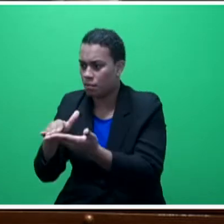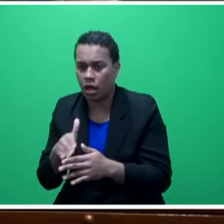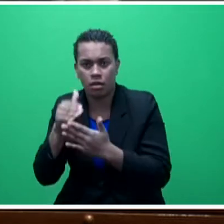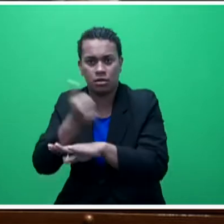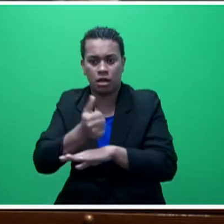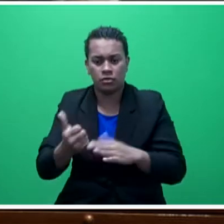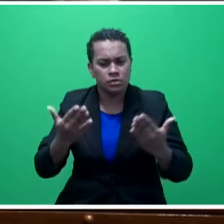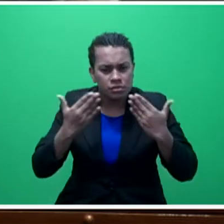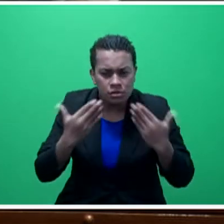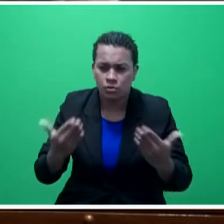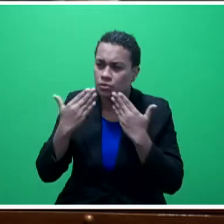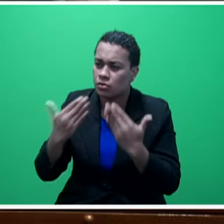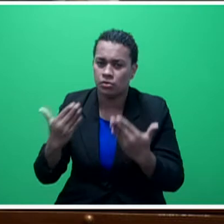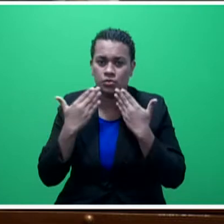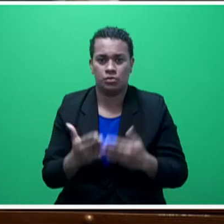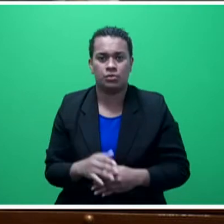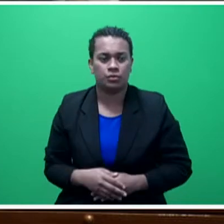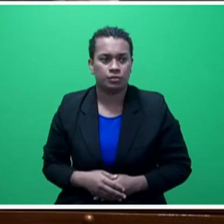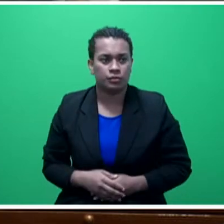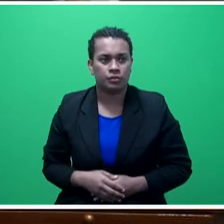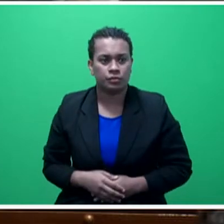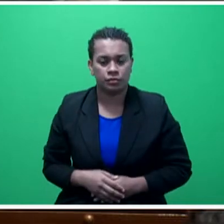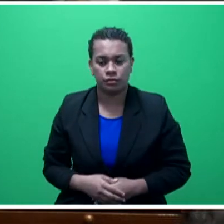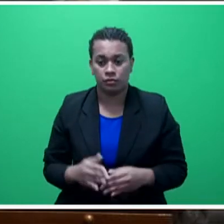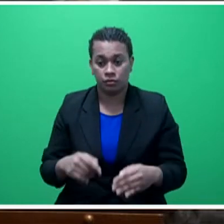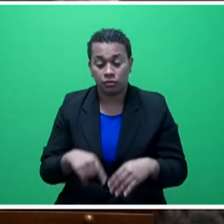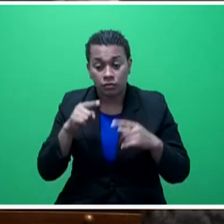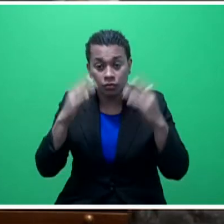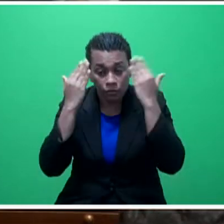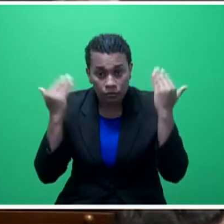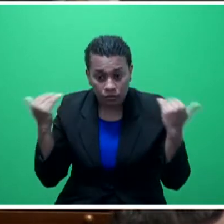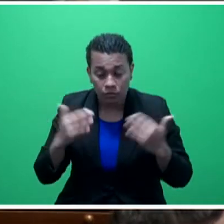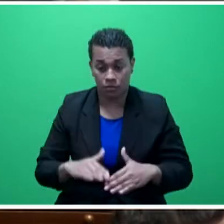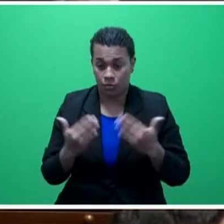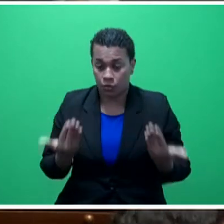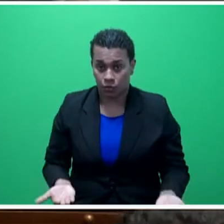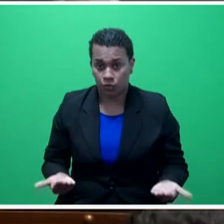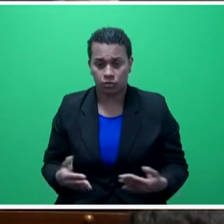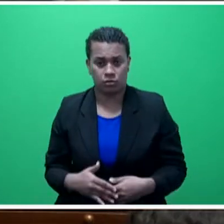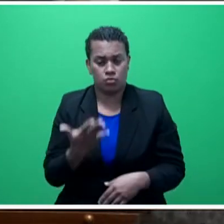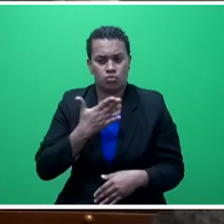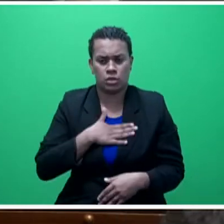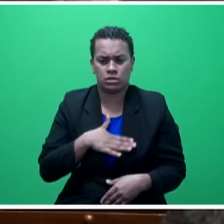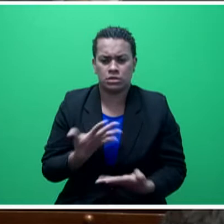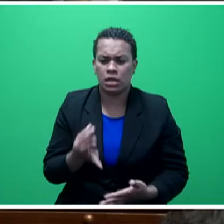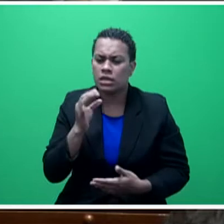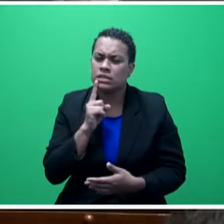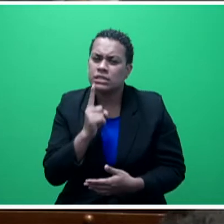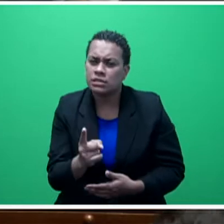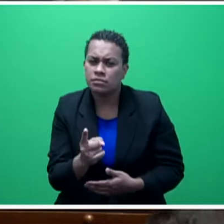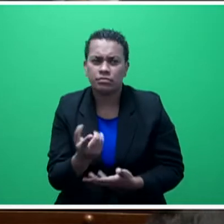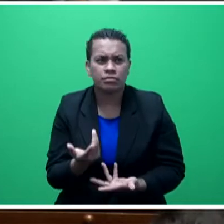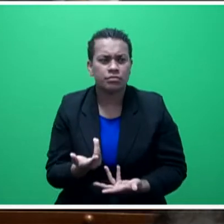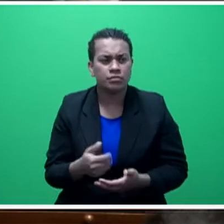much. Mr. Speaker, sir, at this point, I wish to mention and